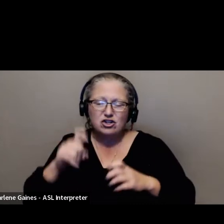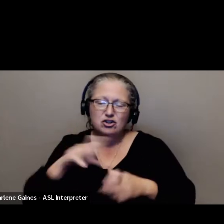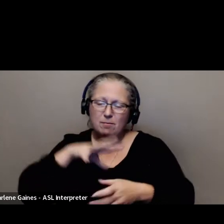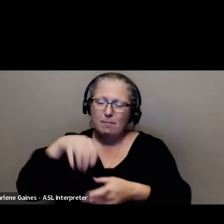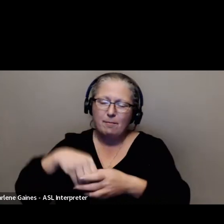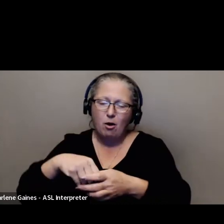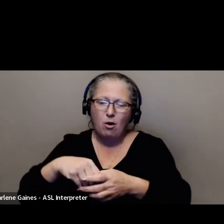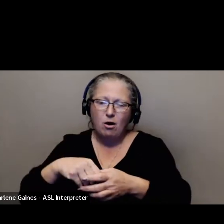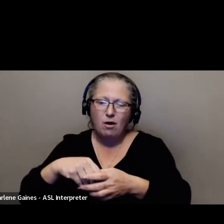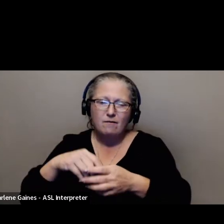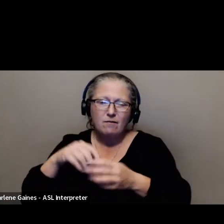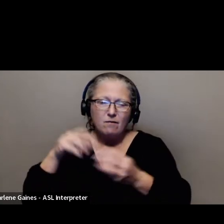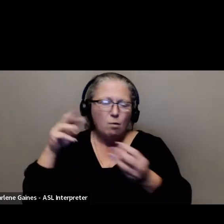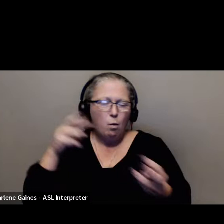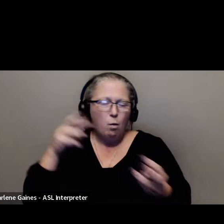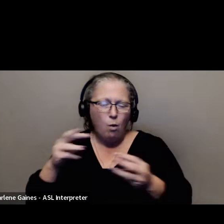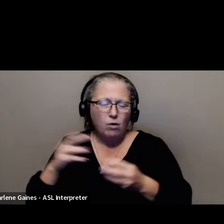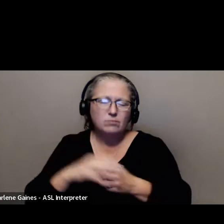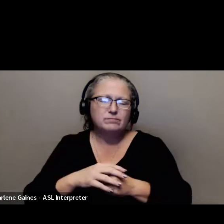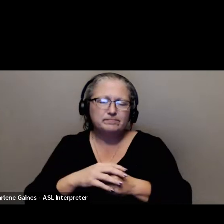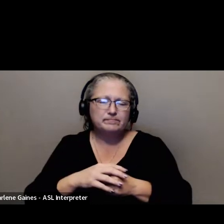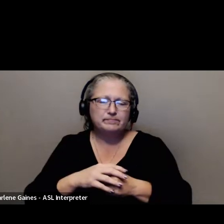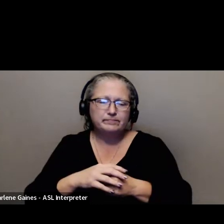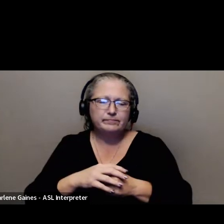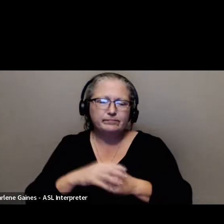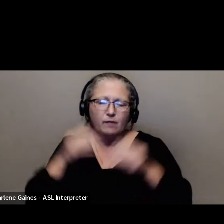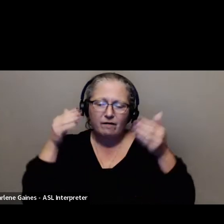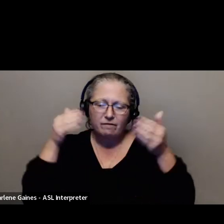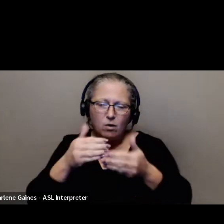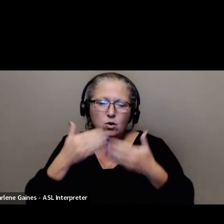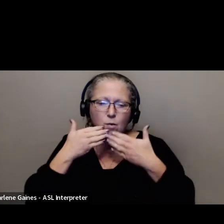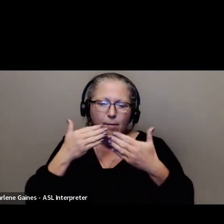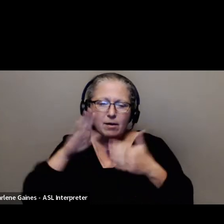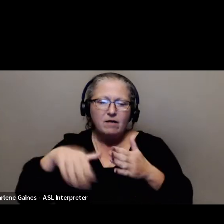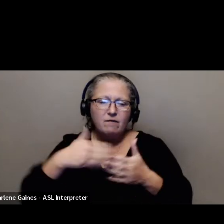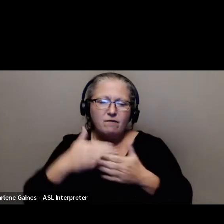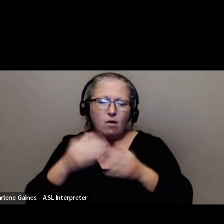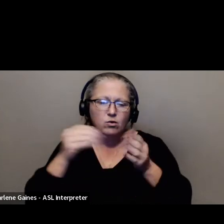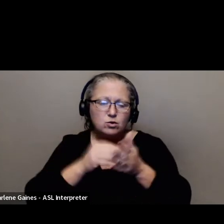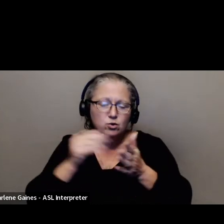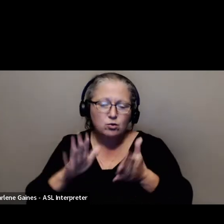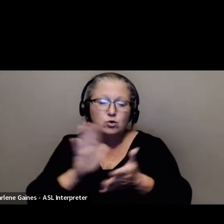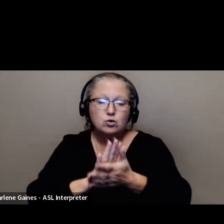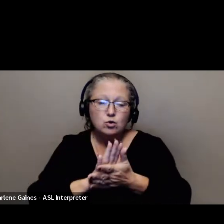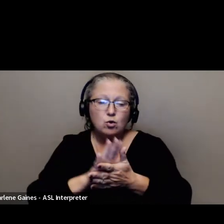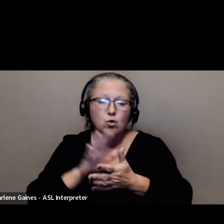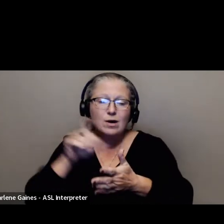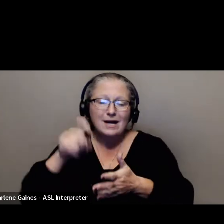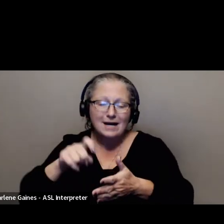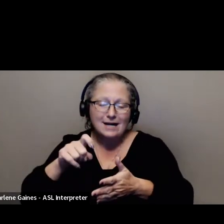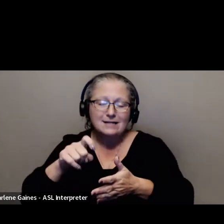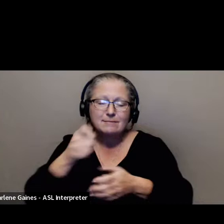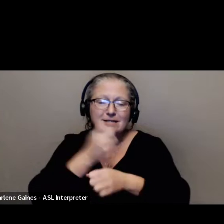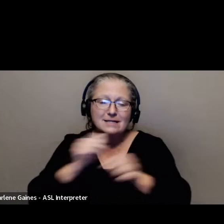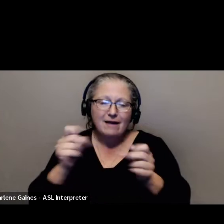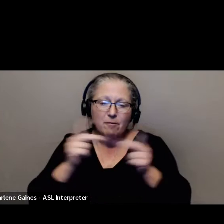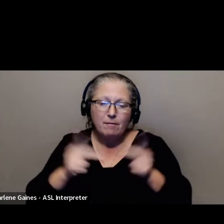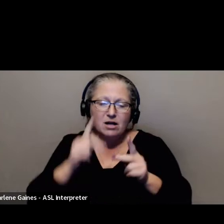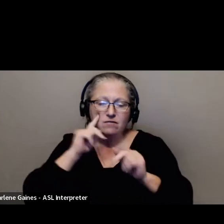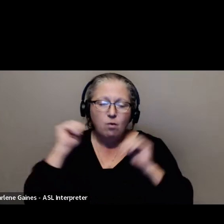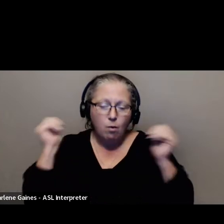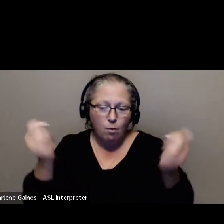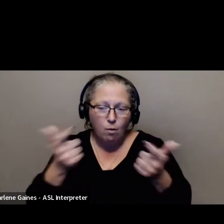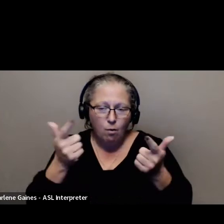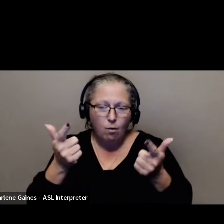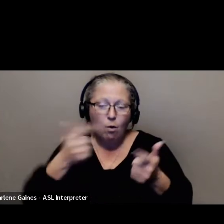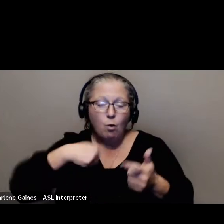a warfare. Focus on the well-being of all students. School needs to be a safe place for all,